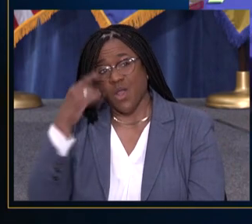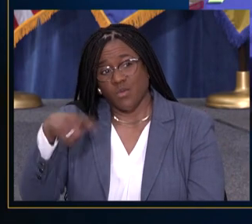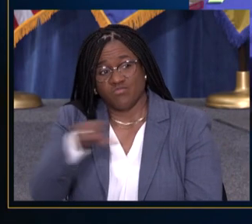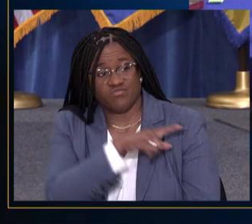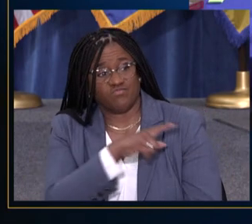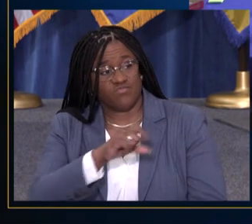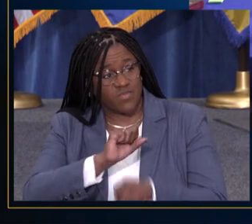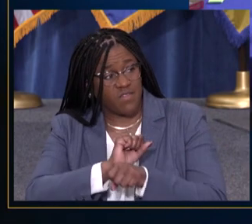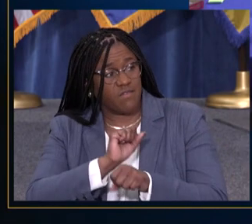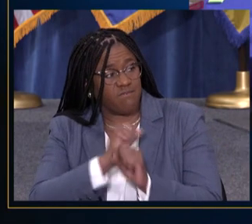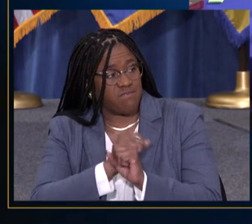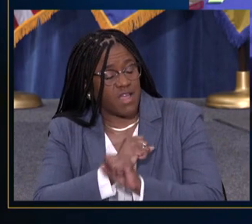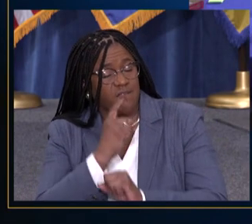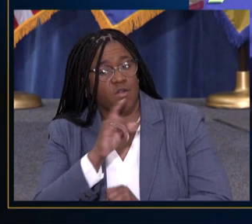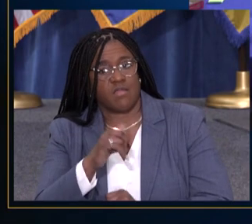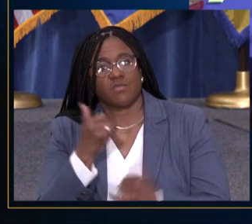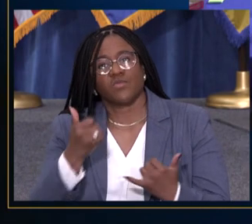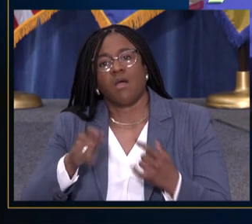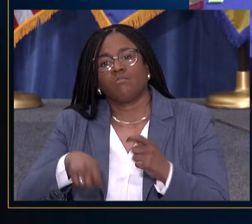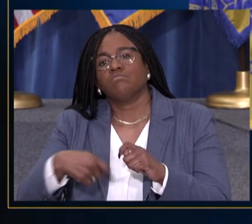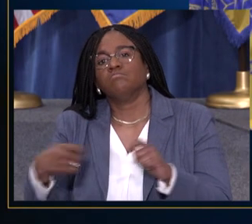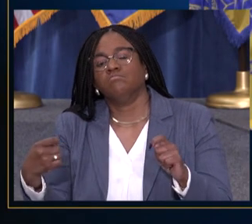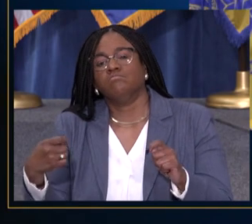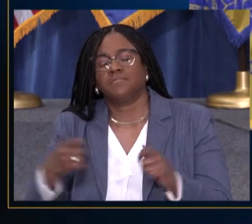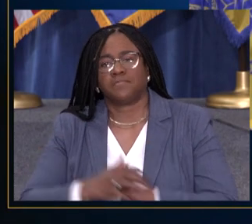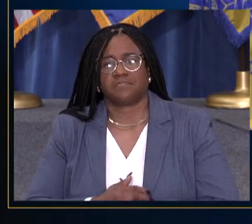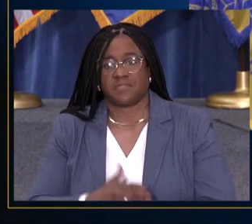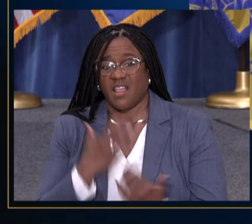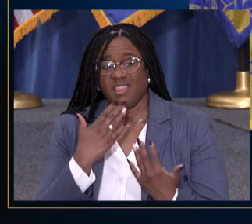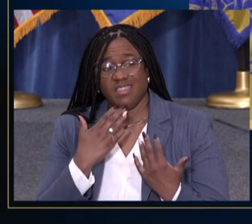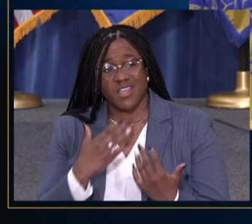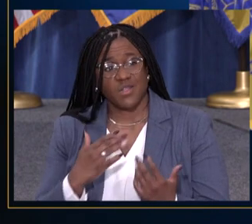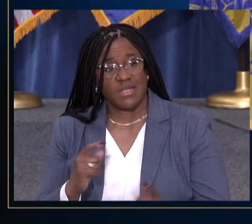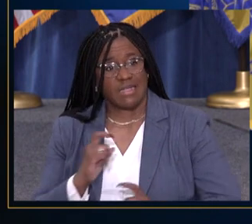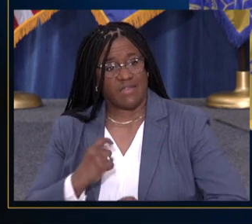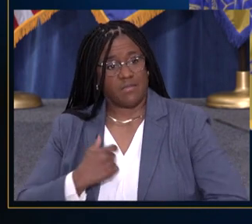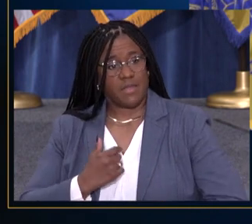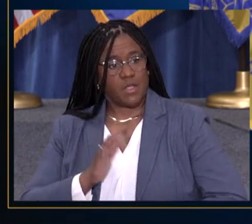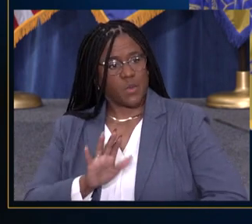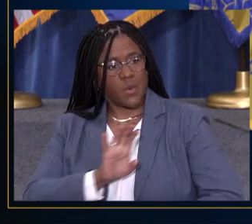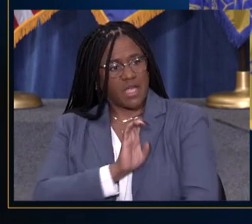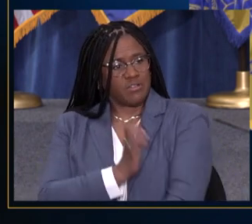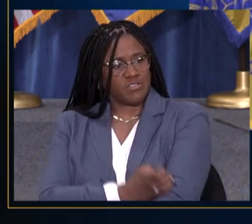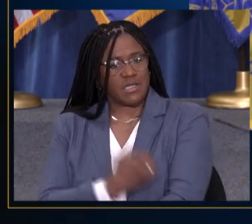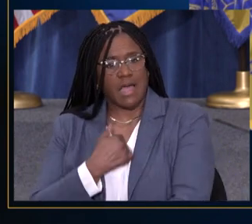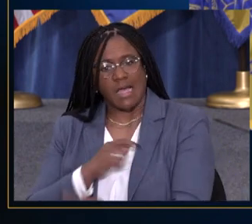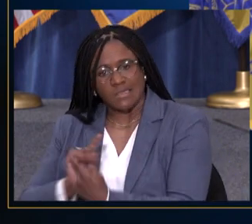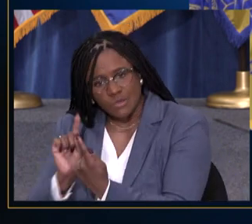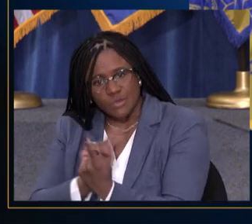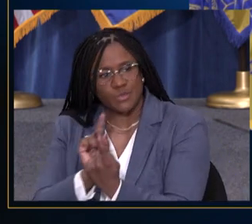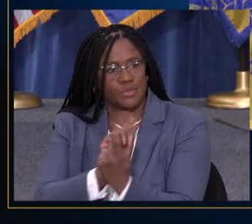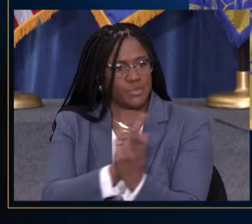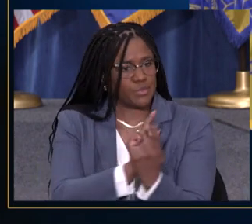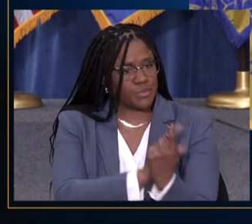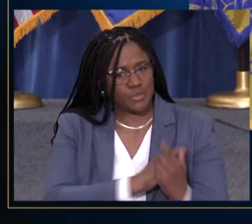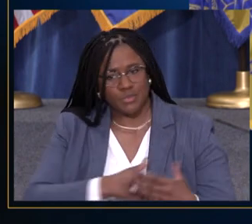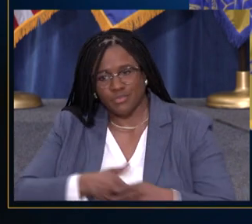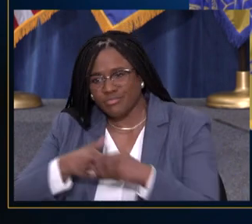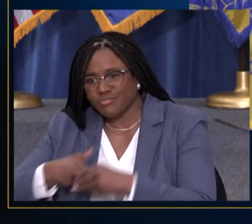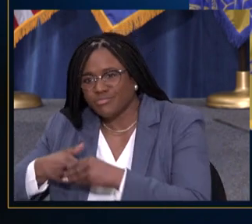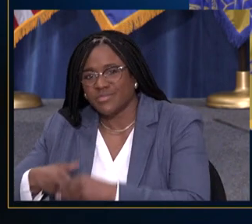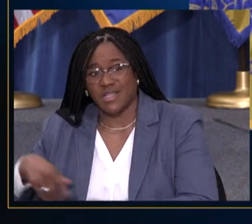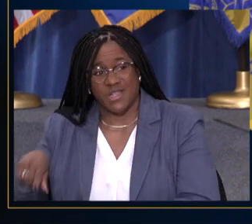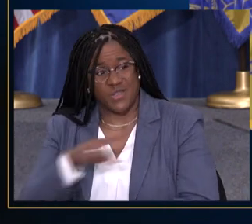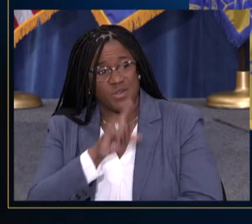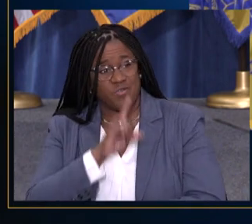too. And so I close by saying this. Thank you for giving me some of your energy as I went around and shook your hands and got some. You got to share